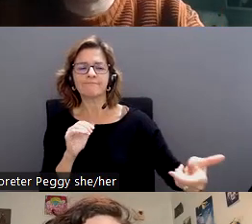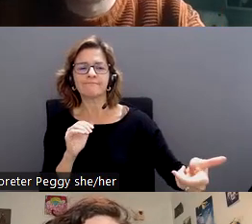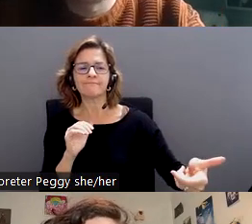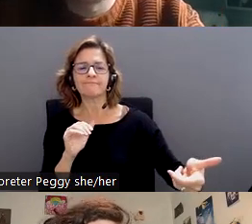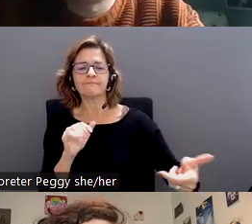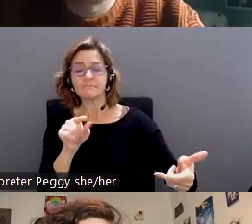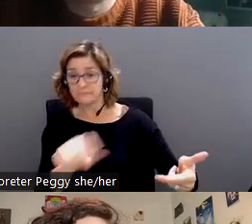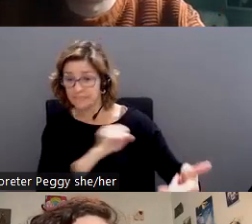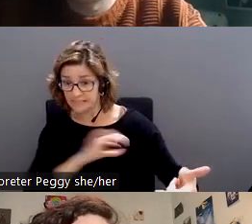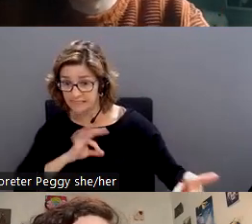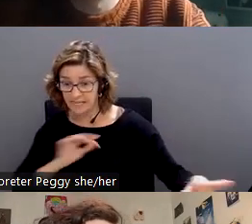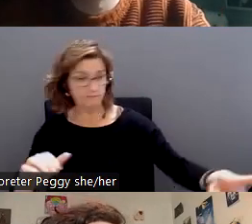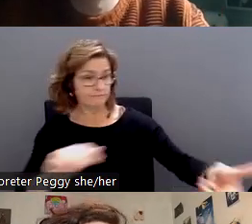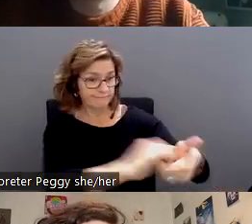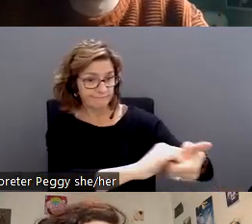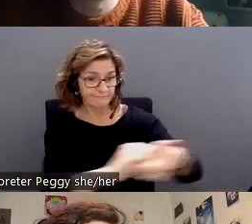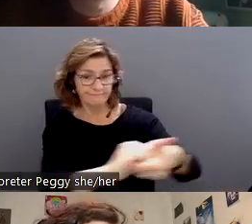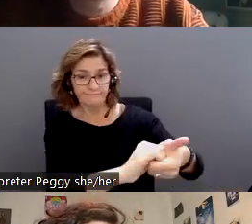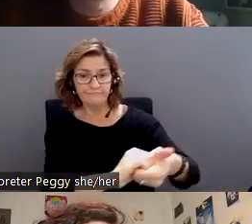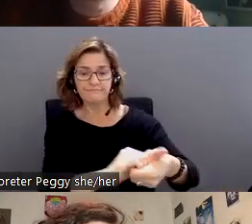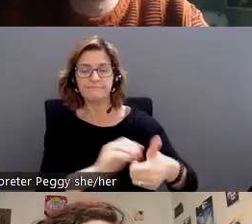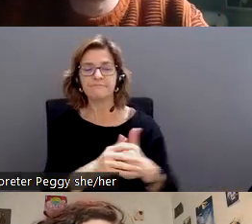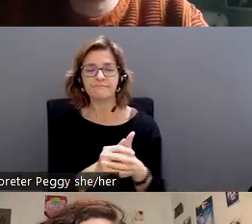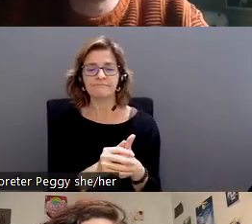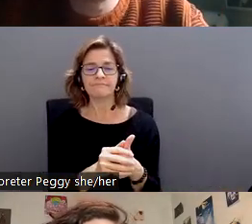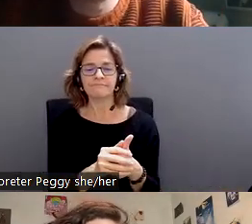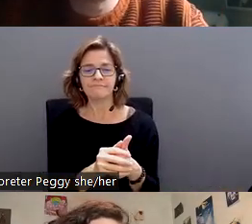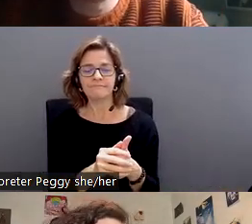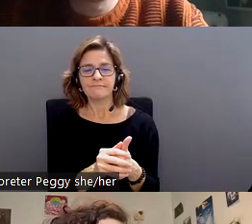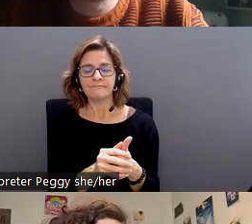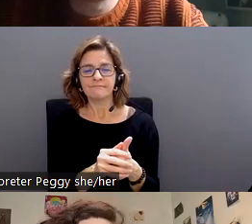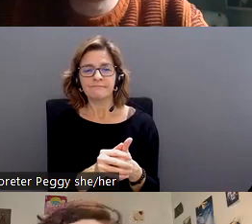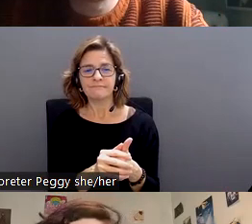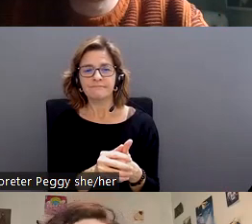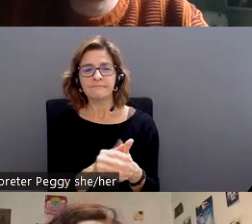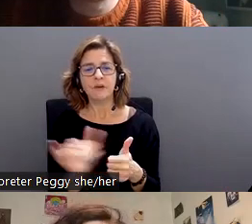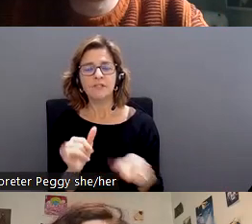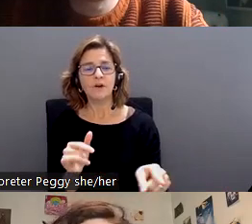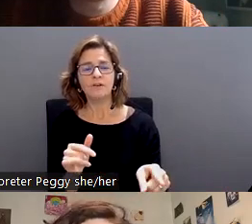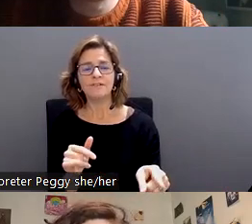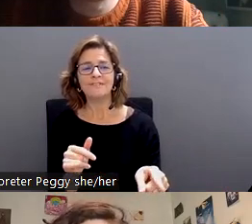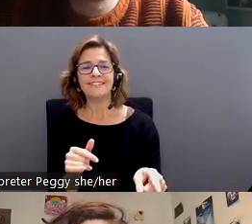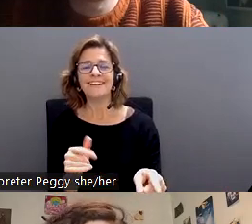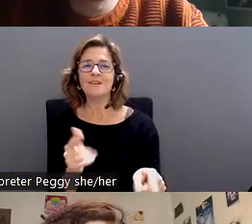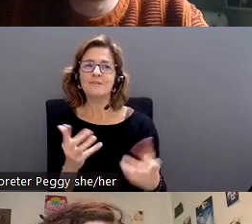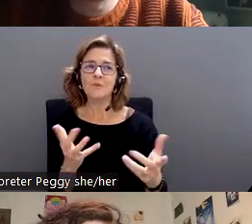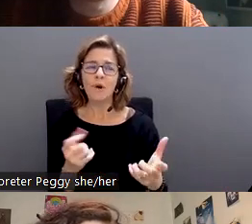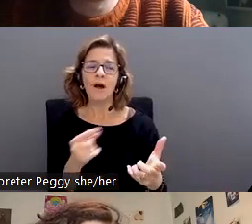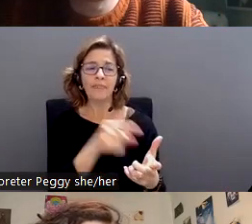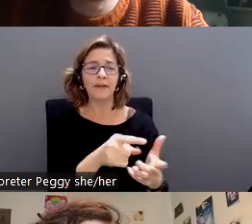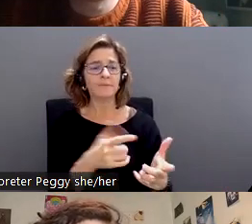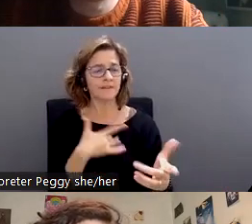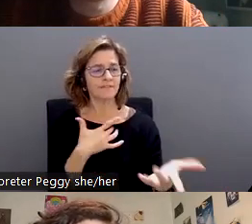Pacewood staff and Homes First staff, but also ensuring that they feel like they are in community afterwards as